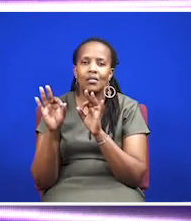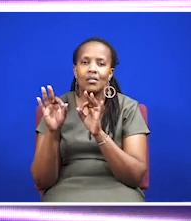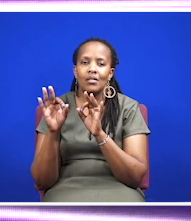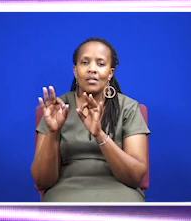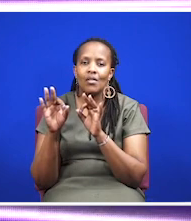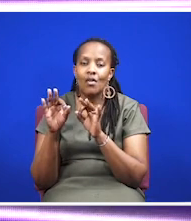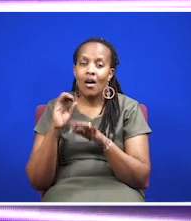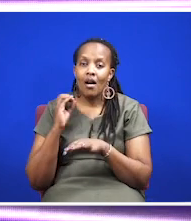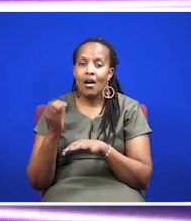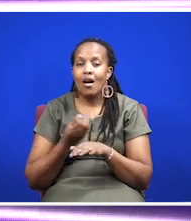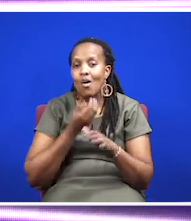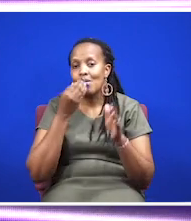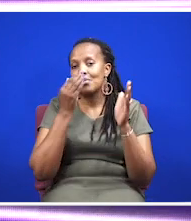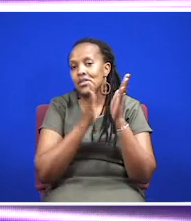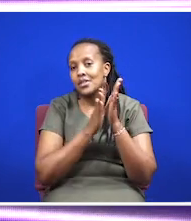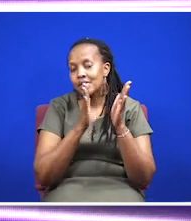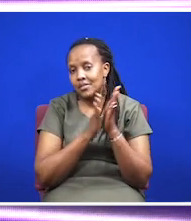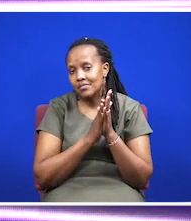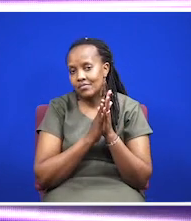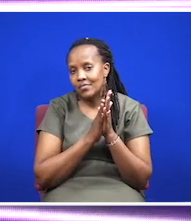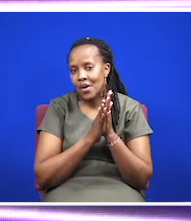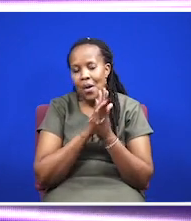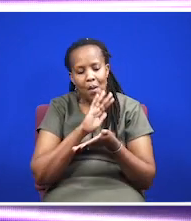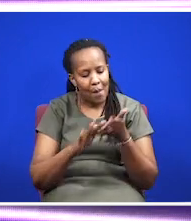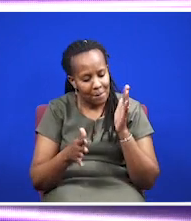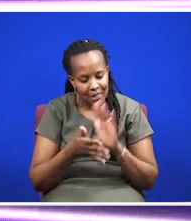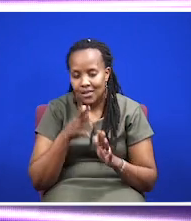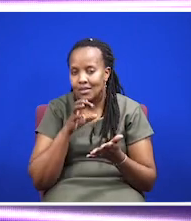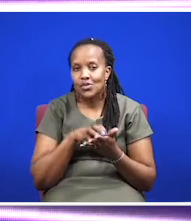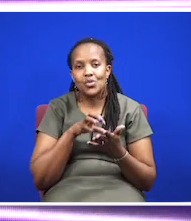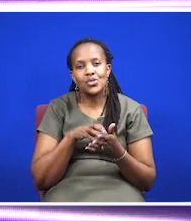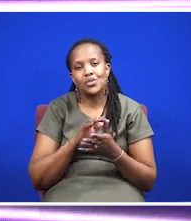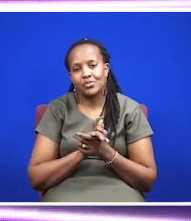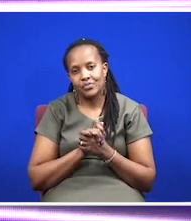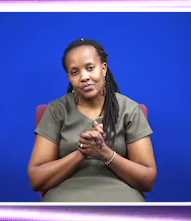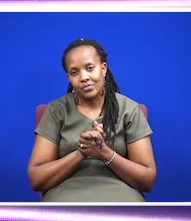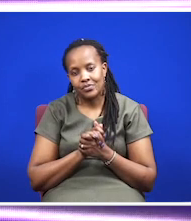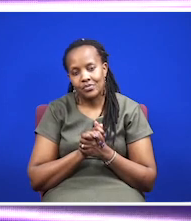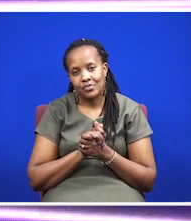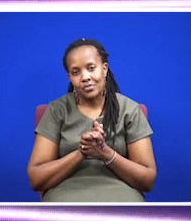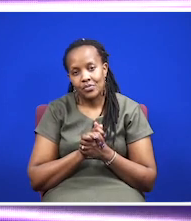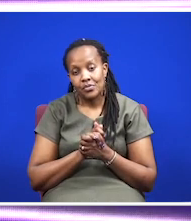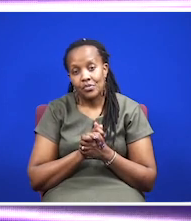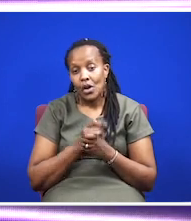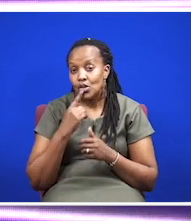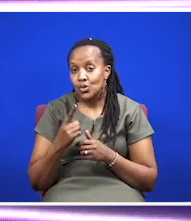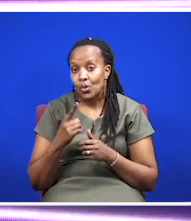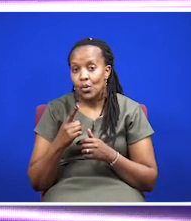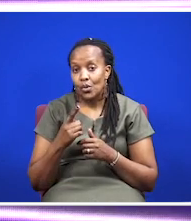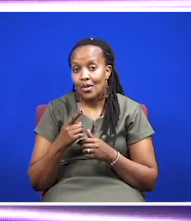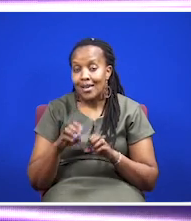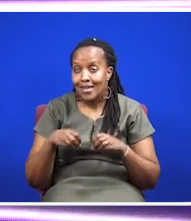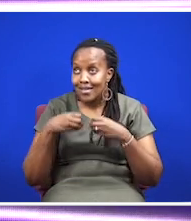our thanksgiving despite the situation that we may be facing. So let us thank this God who gives a